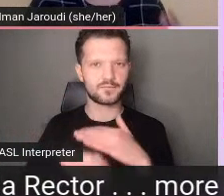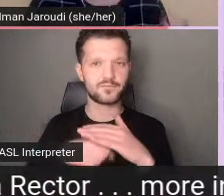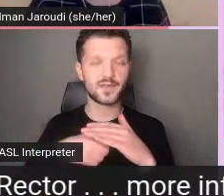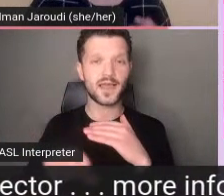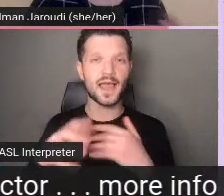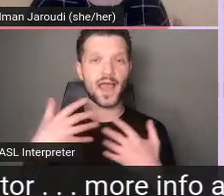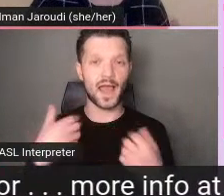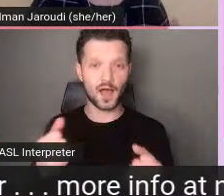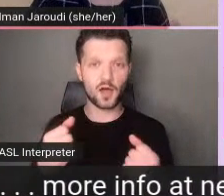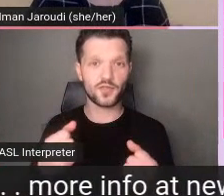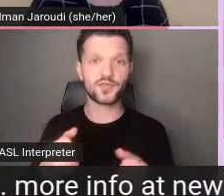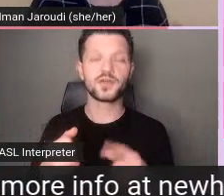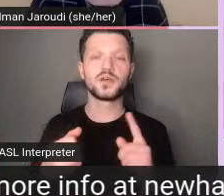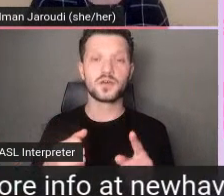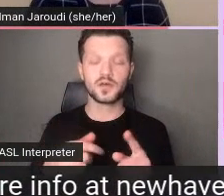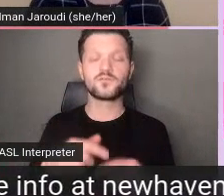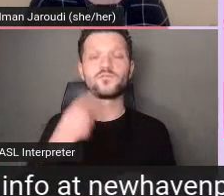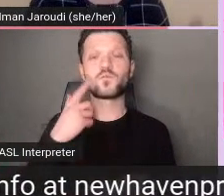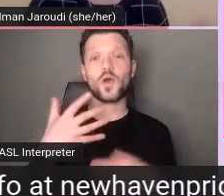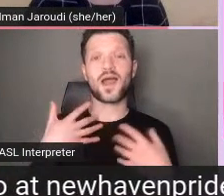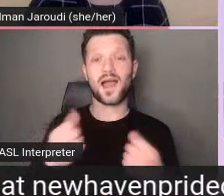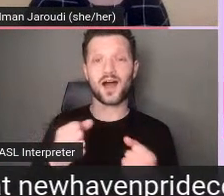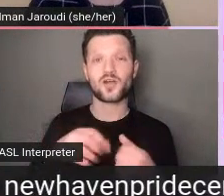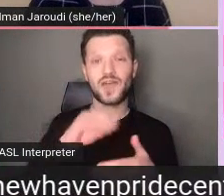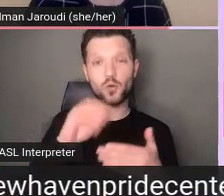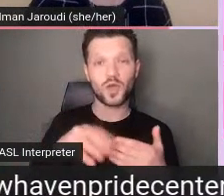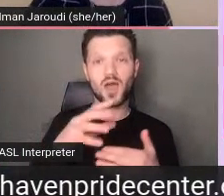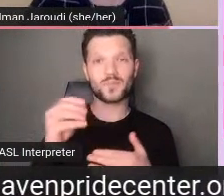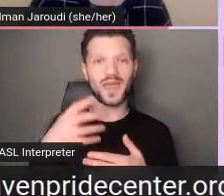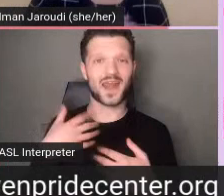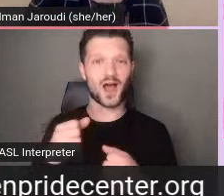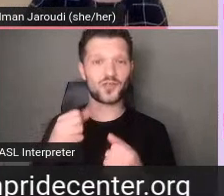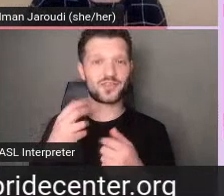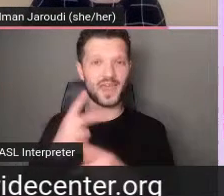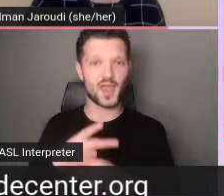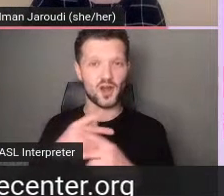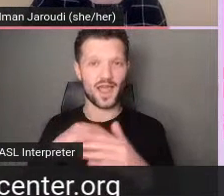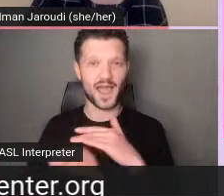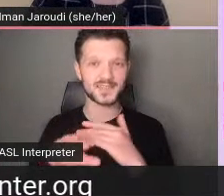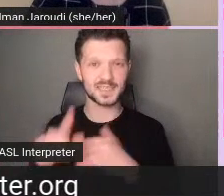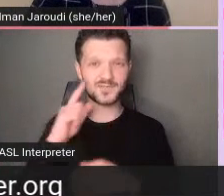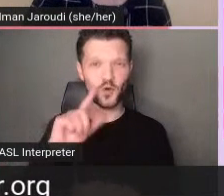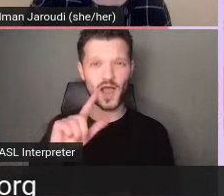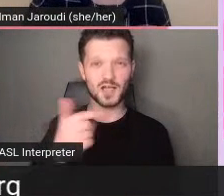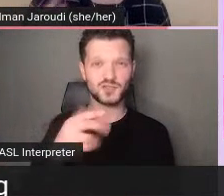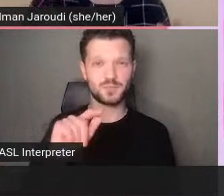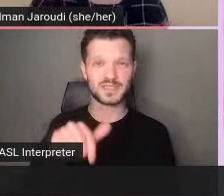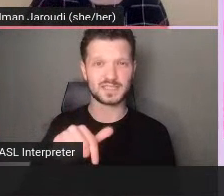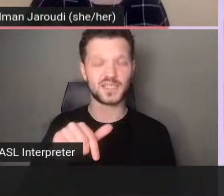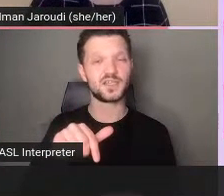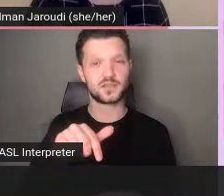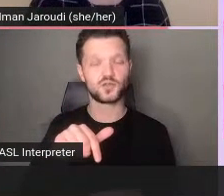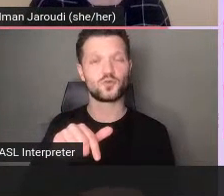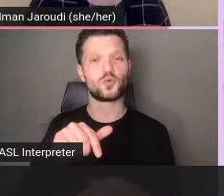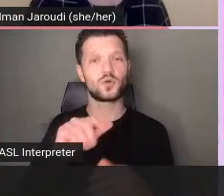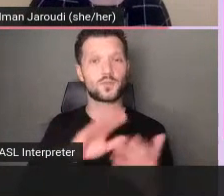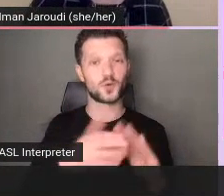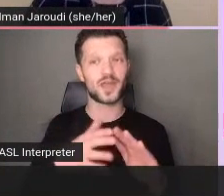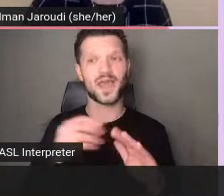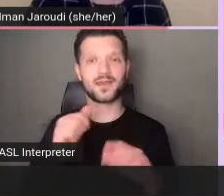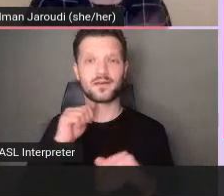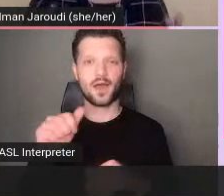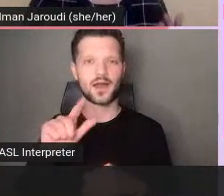disparities in health outcomes and healthcare access between the LGBTQ community and their non-LGBTQ